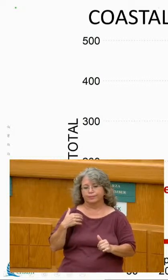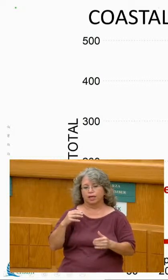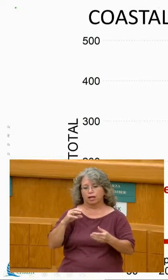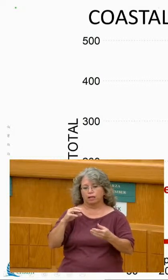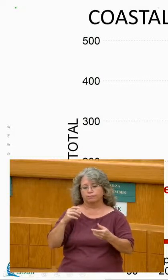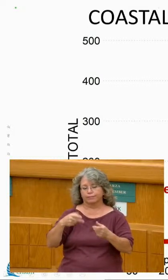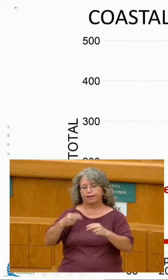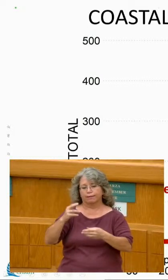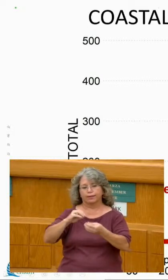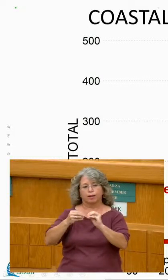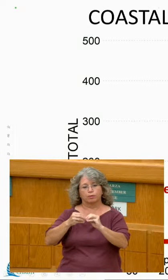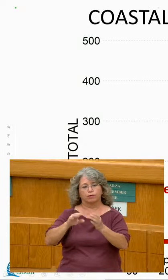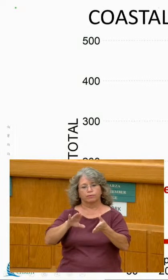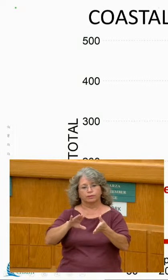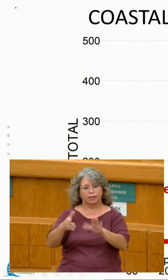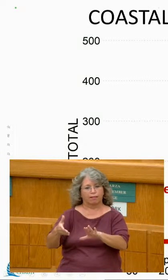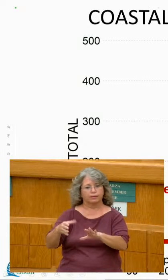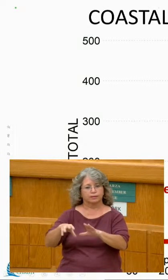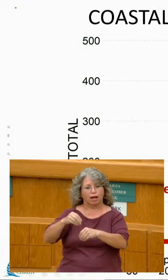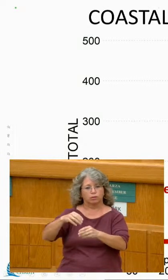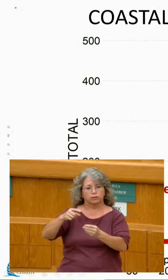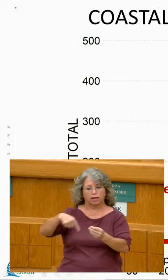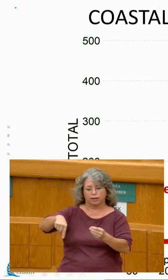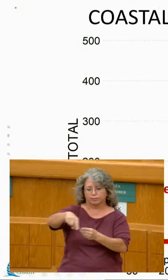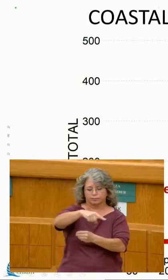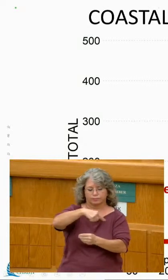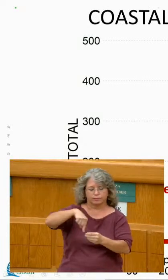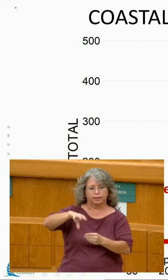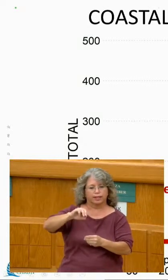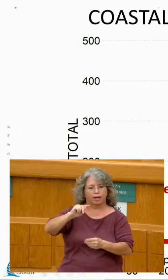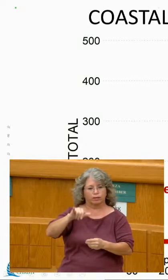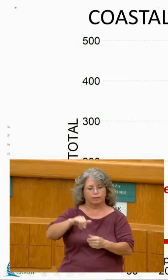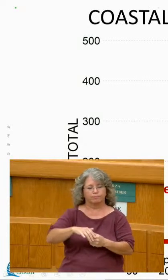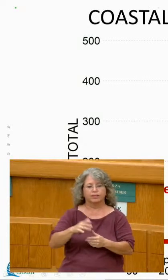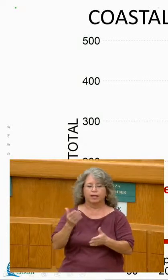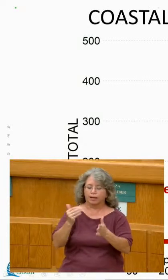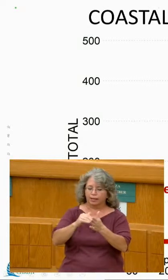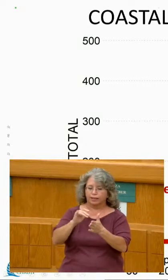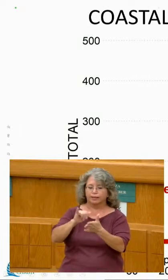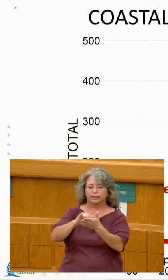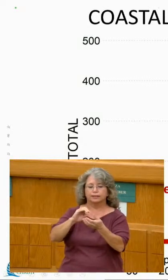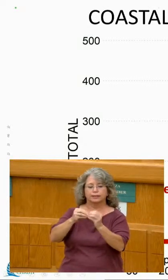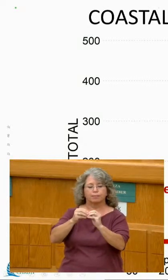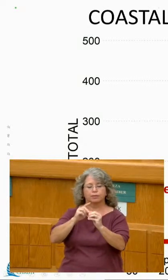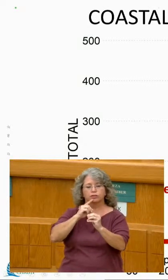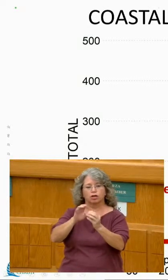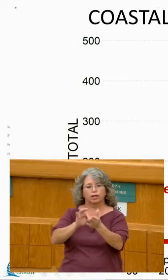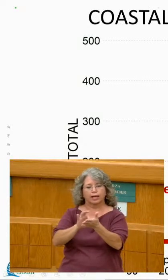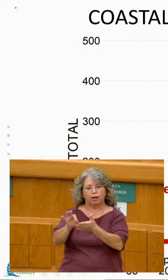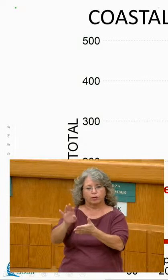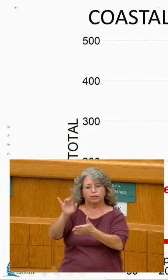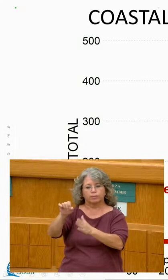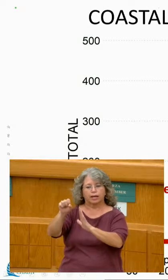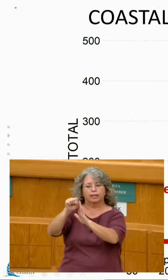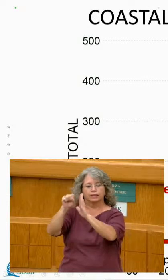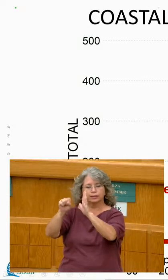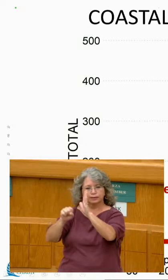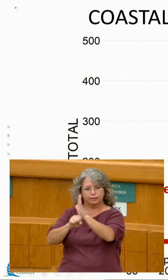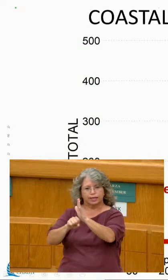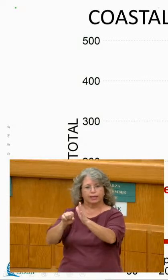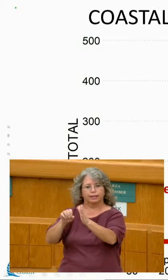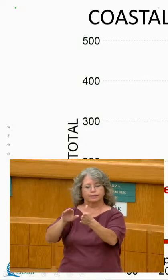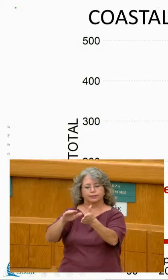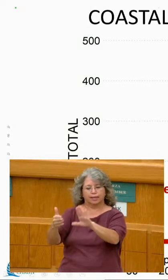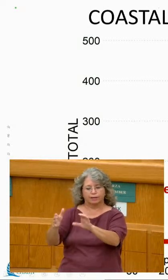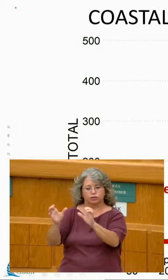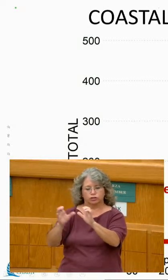also. Again, this data is from death certificate data being counted by the state in the past 14 days. This leveling